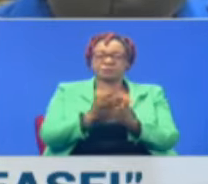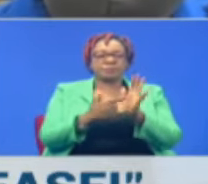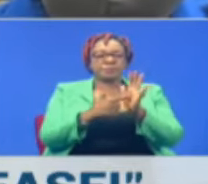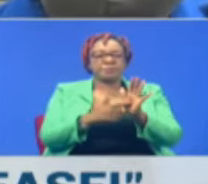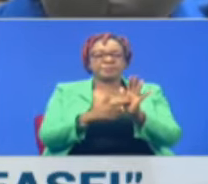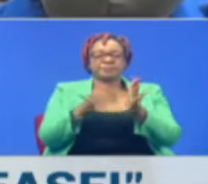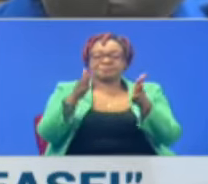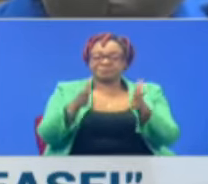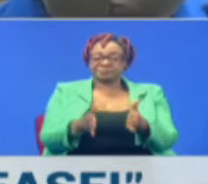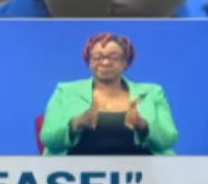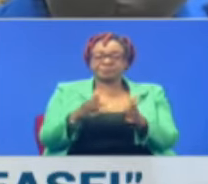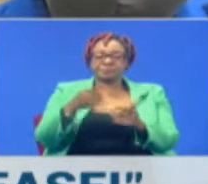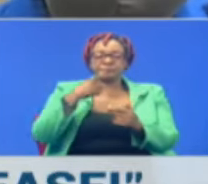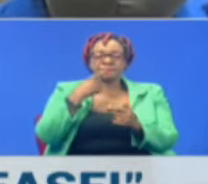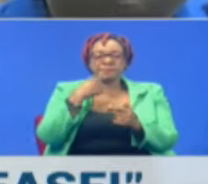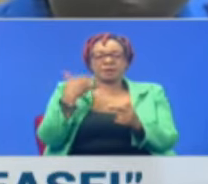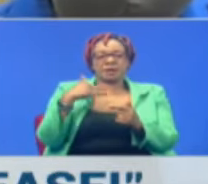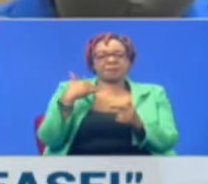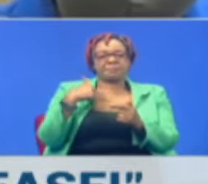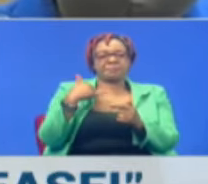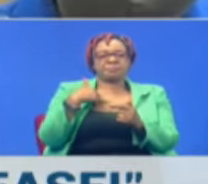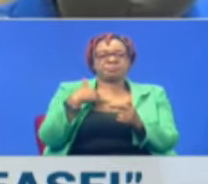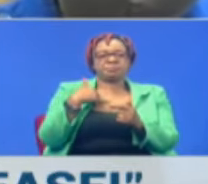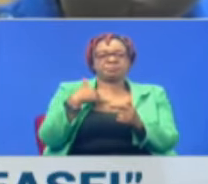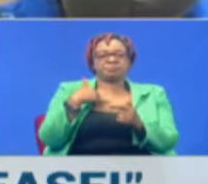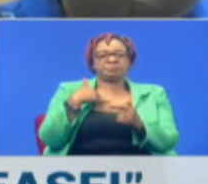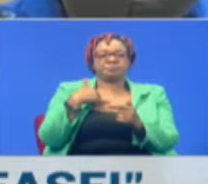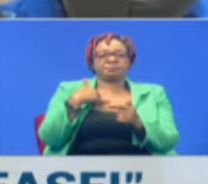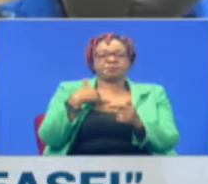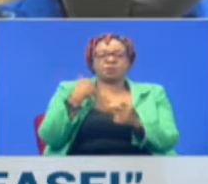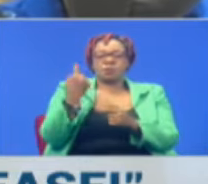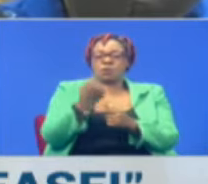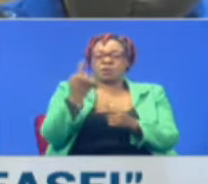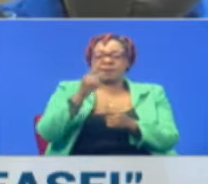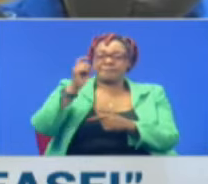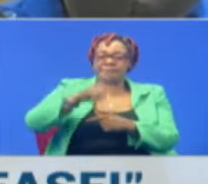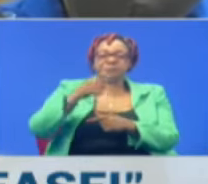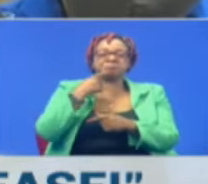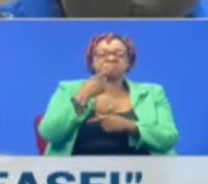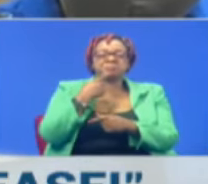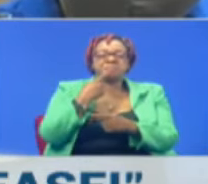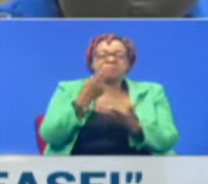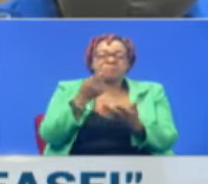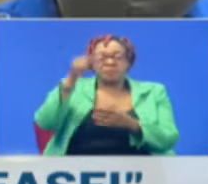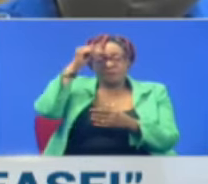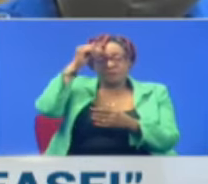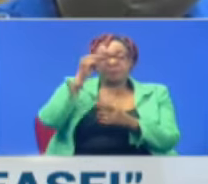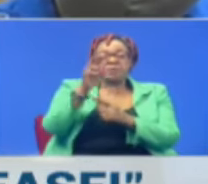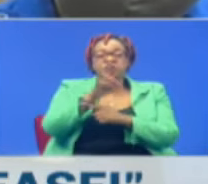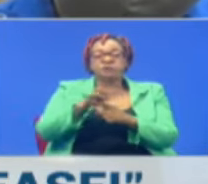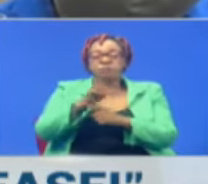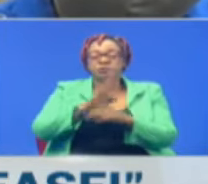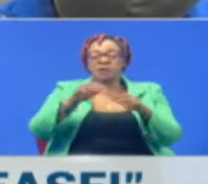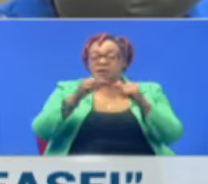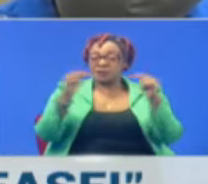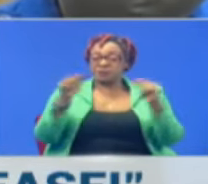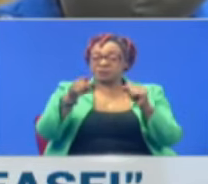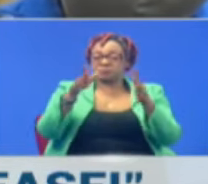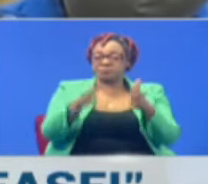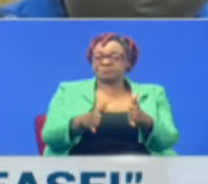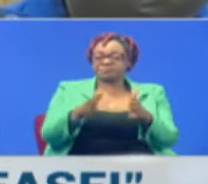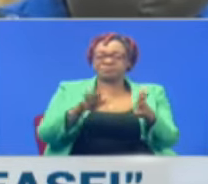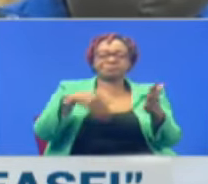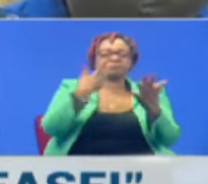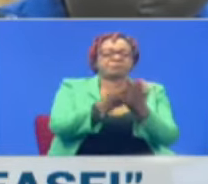crime and the only mitigation is to say the government is being used against this and this that person. Then when we arrest and take to